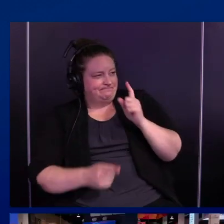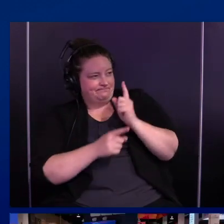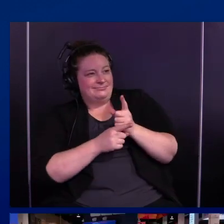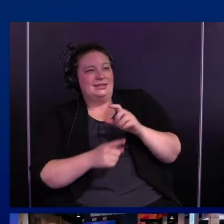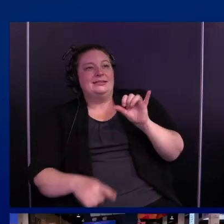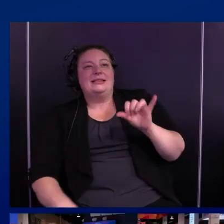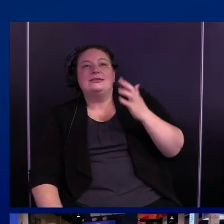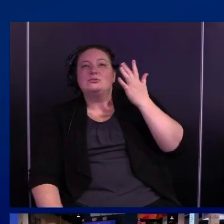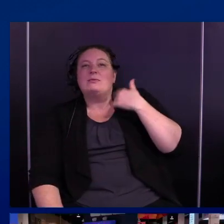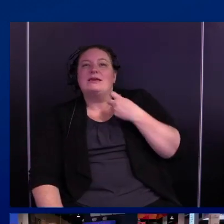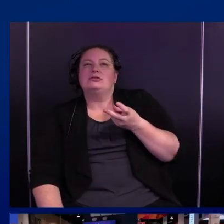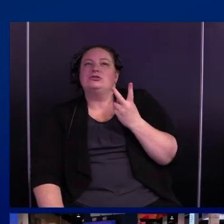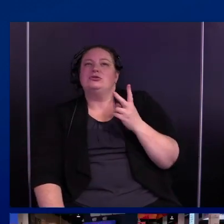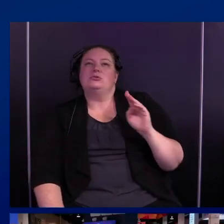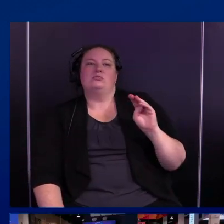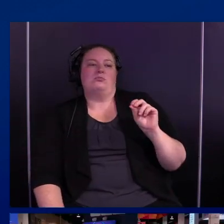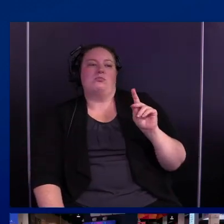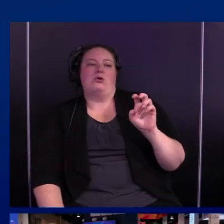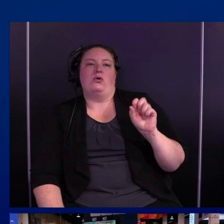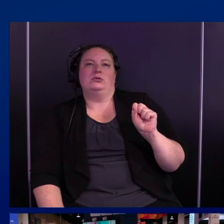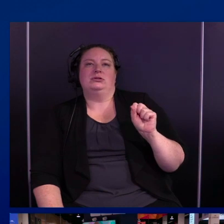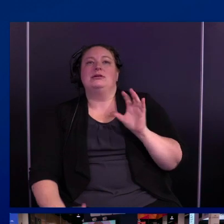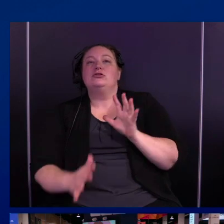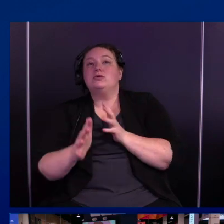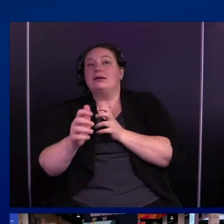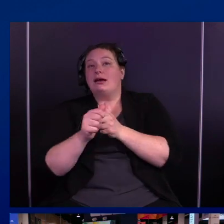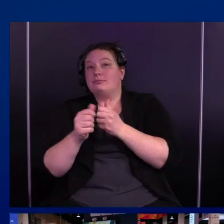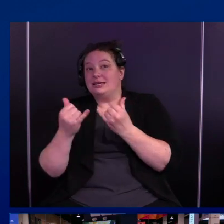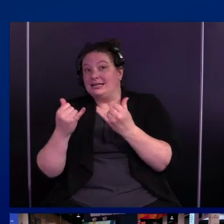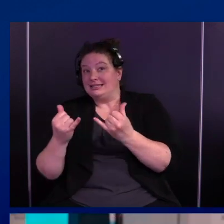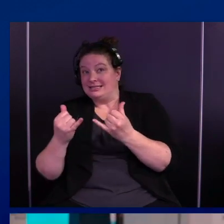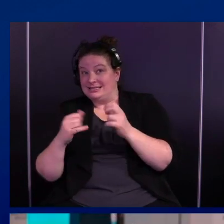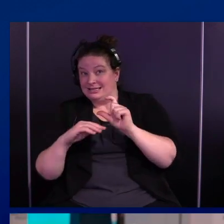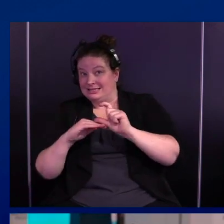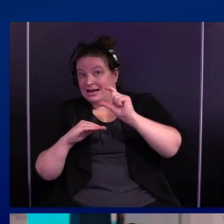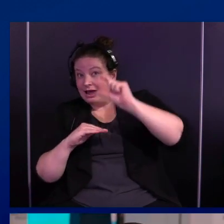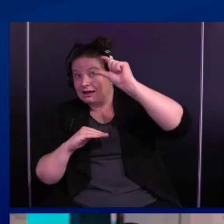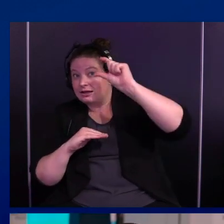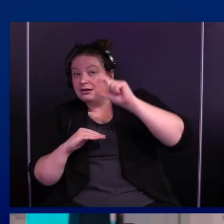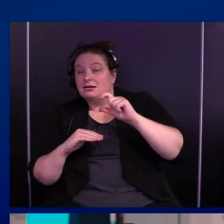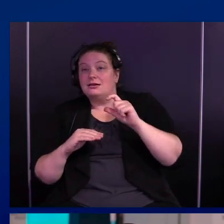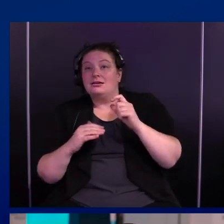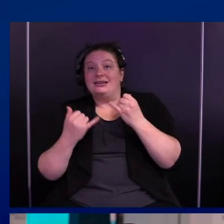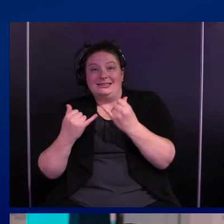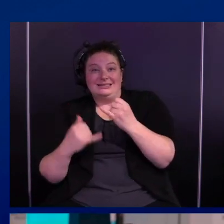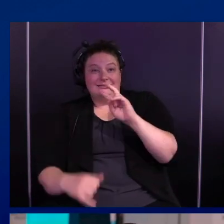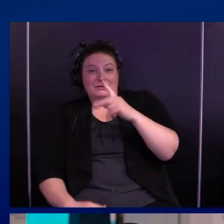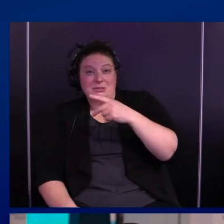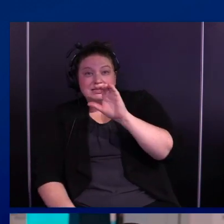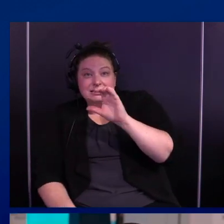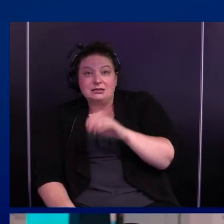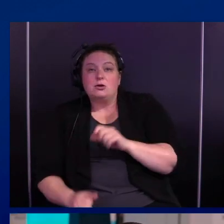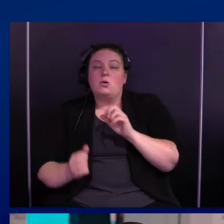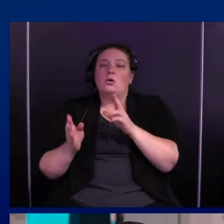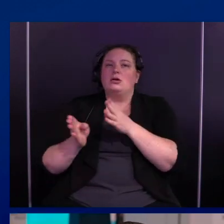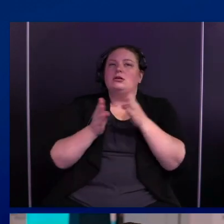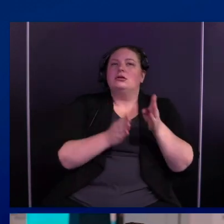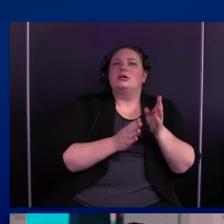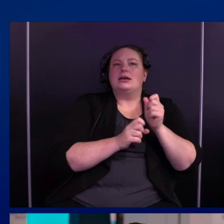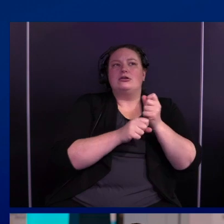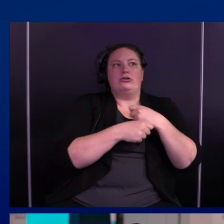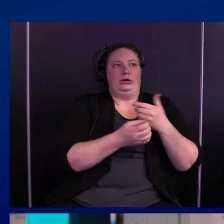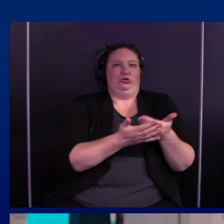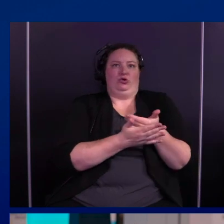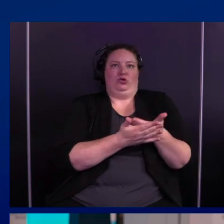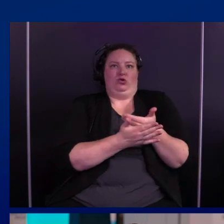on the recovery. You can update an existing stack or your existing VPC, or you can create a new fresh one, which